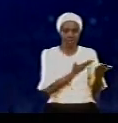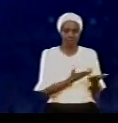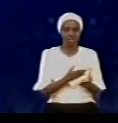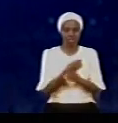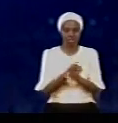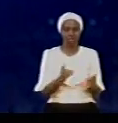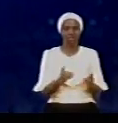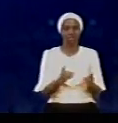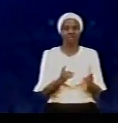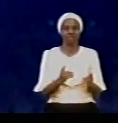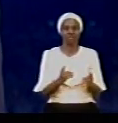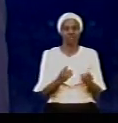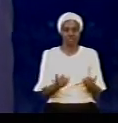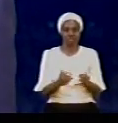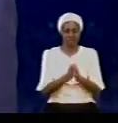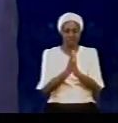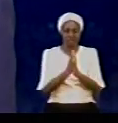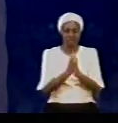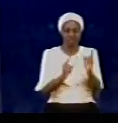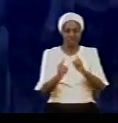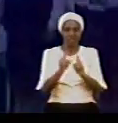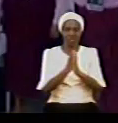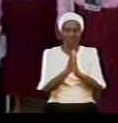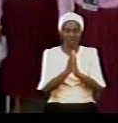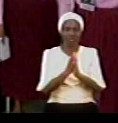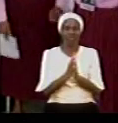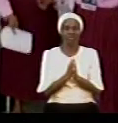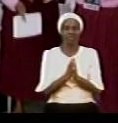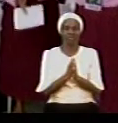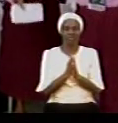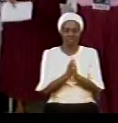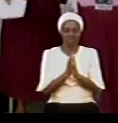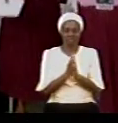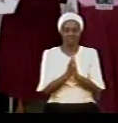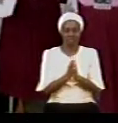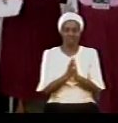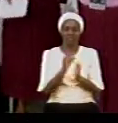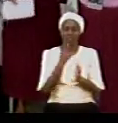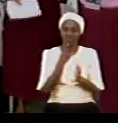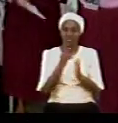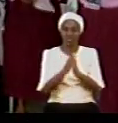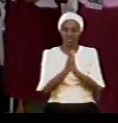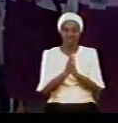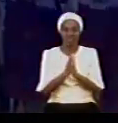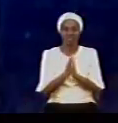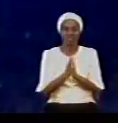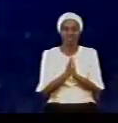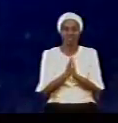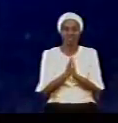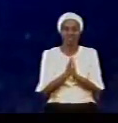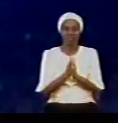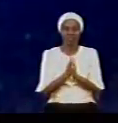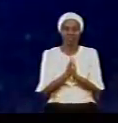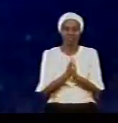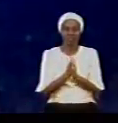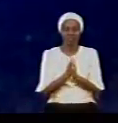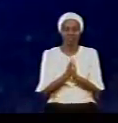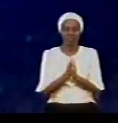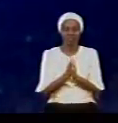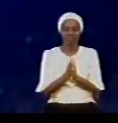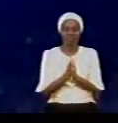be praying. Those online, let's be praying. Those of us, physical audience,